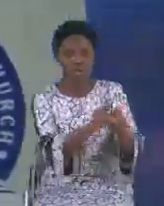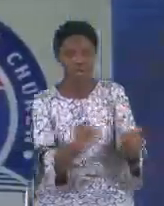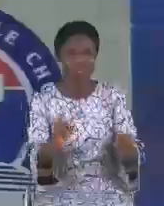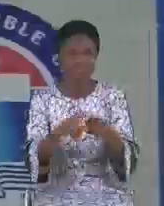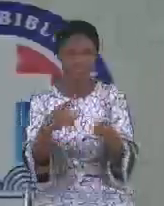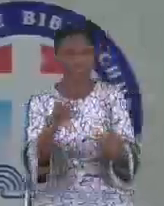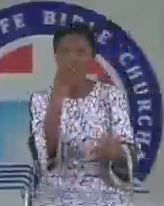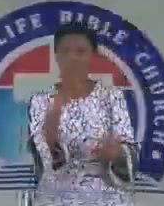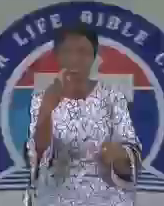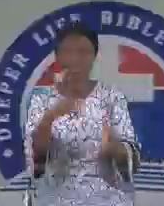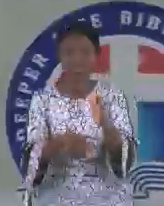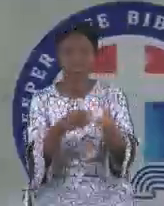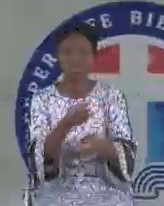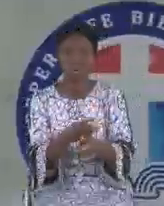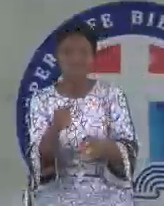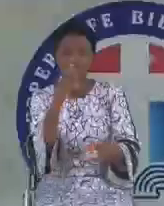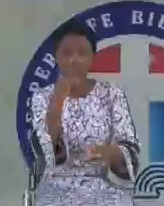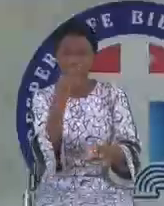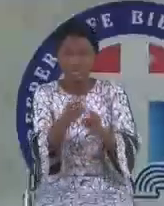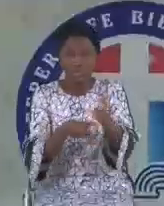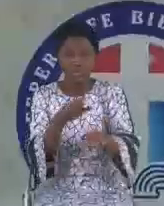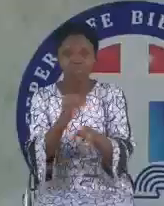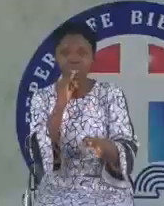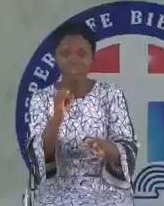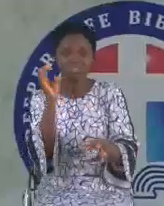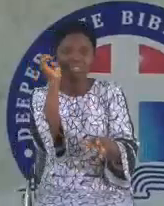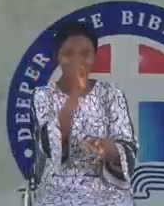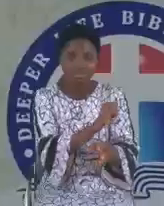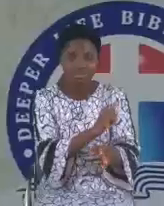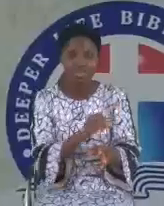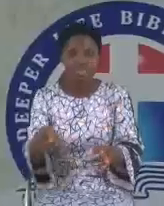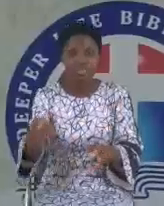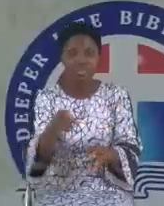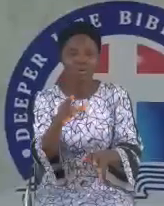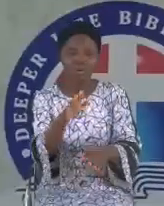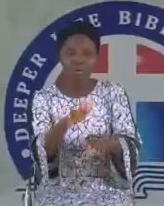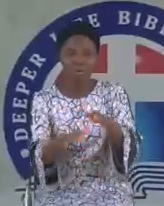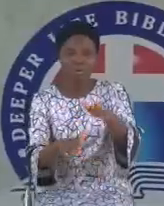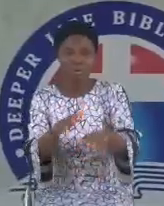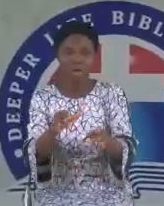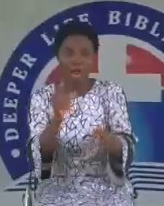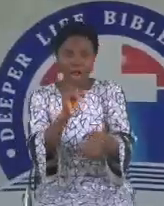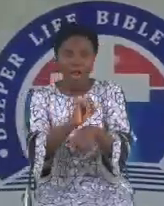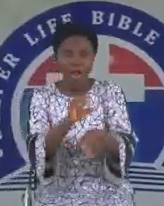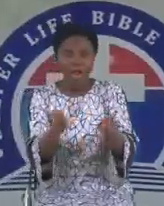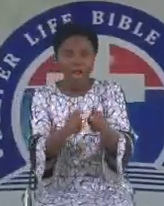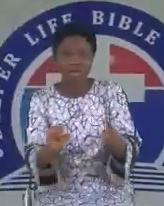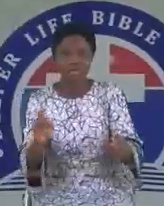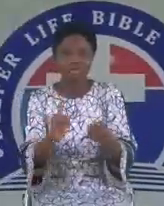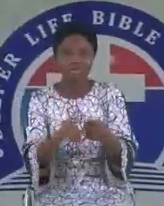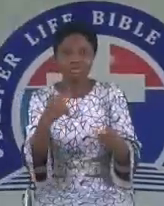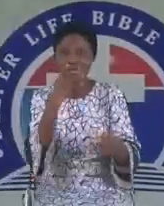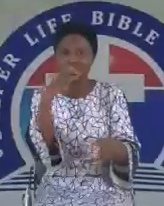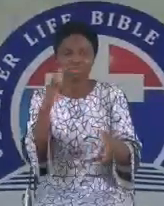world is crooked. You walk according to the course of this world. The world is cruel, and you